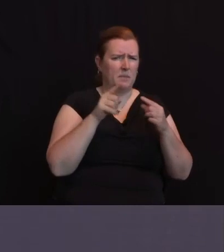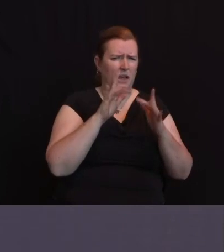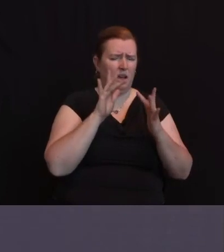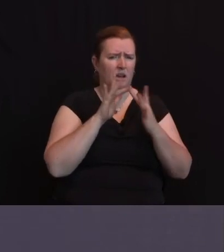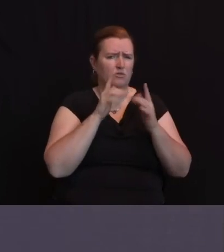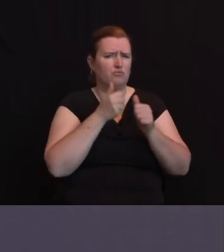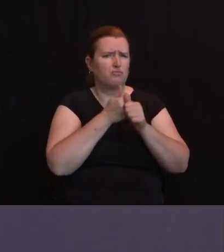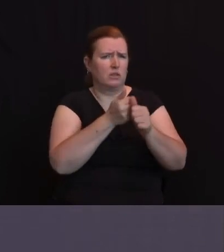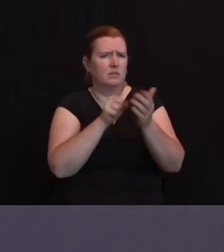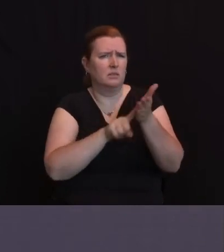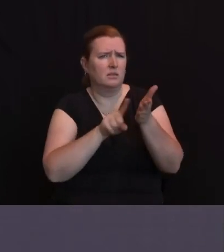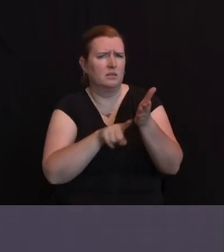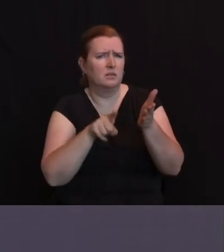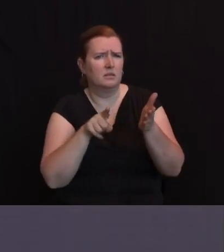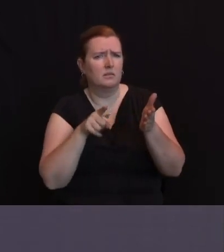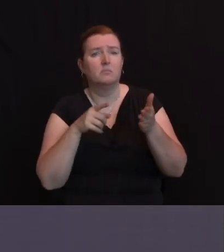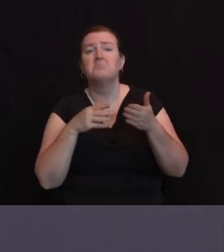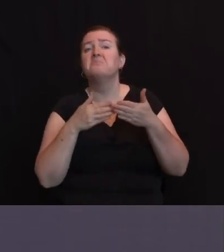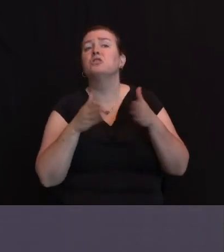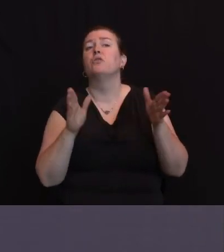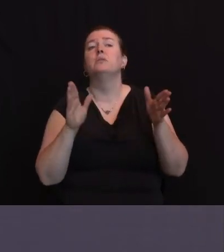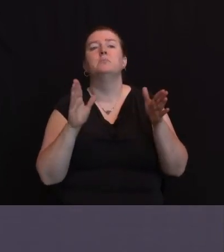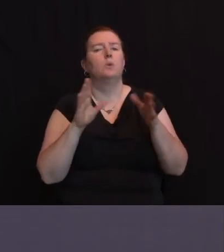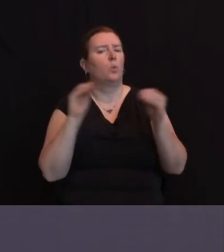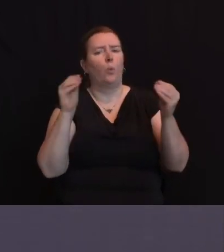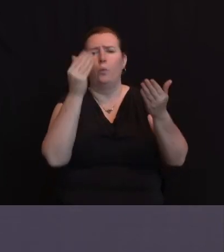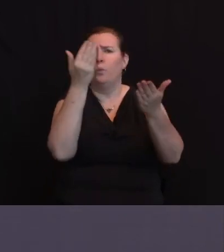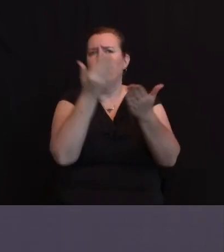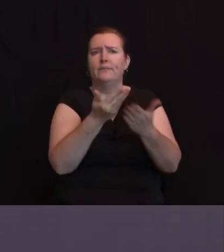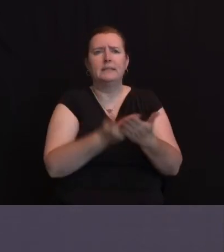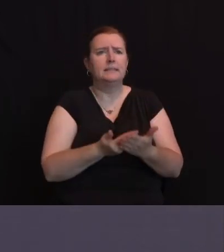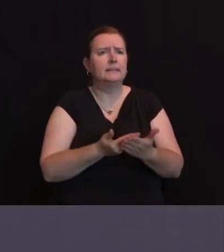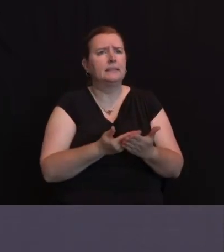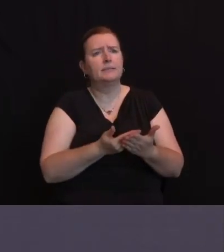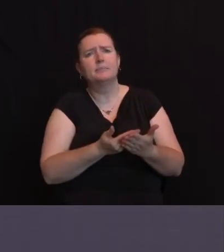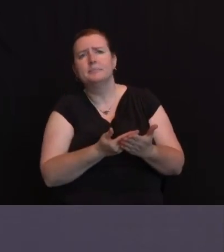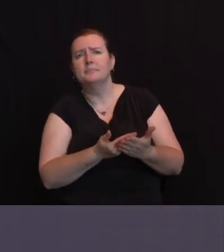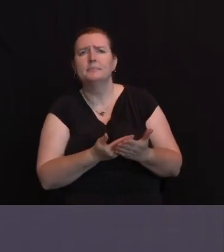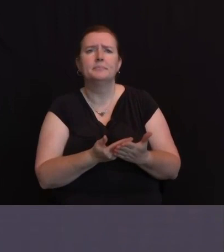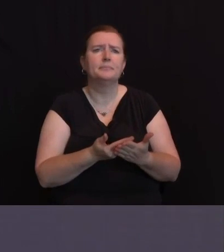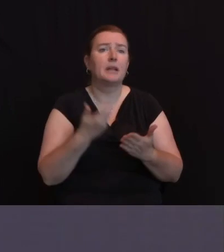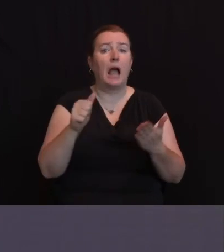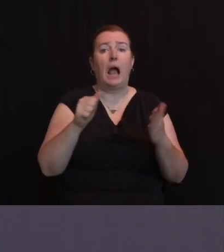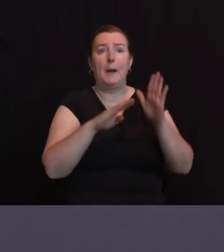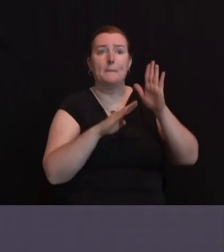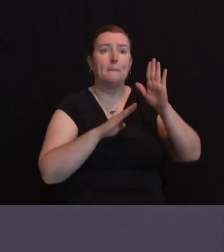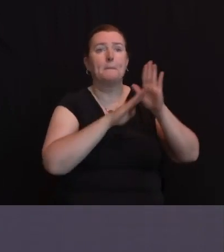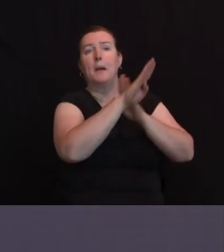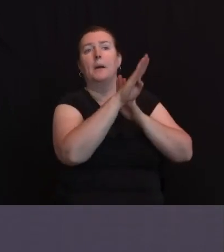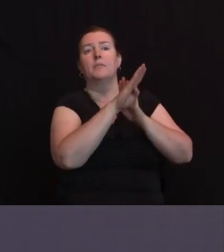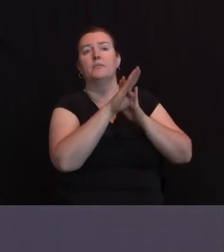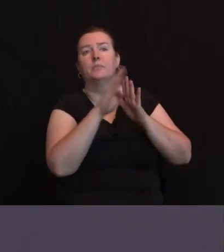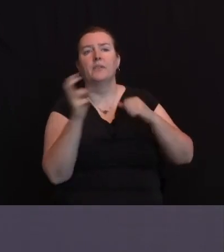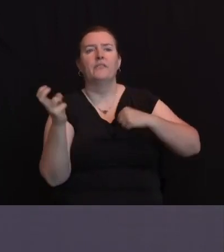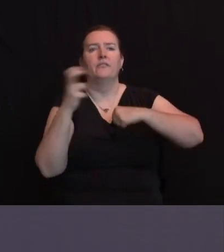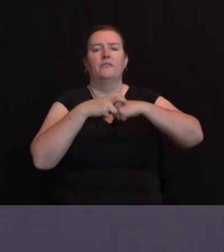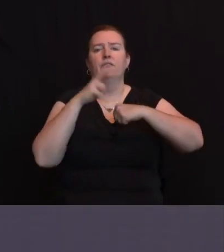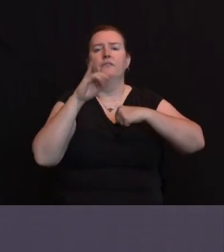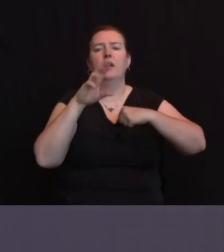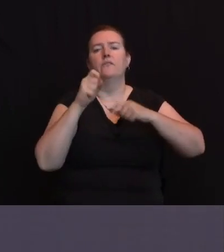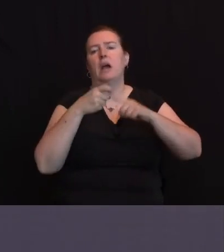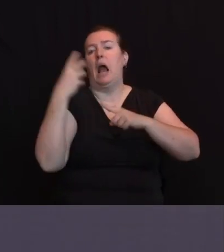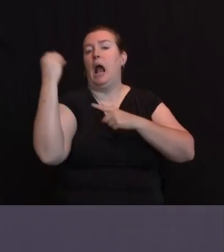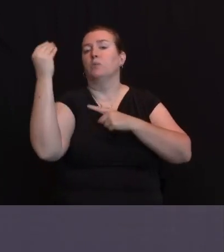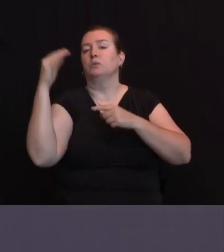is we have no evidence of any flare-up of the virus in any outdoor activities,